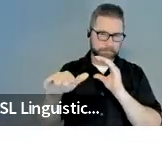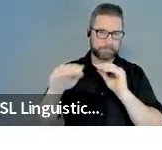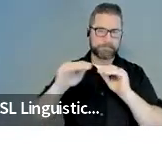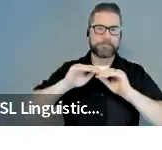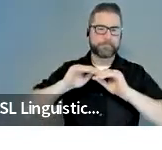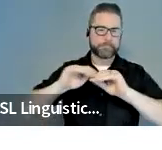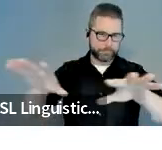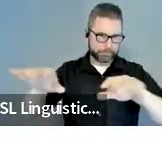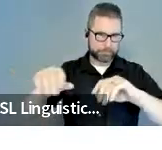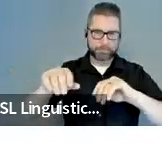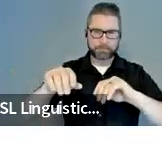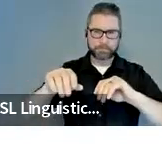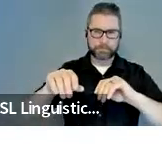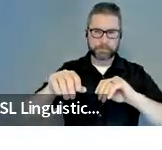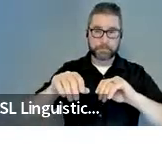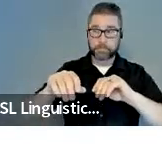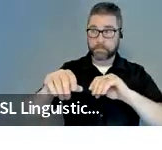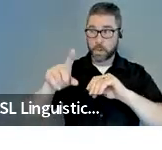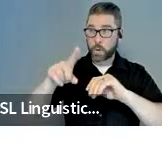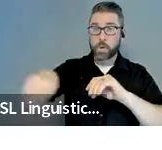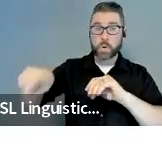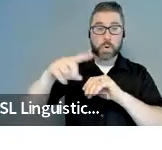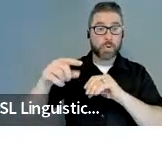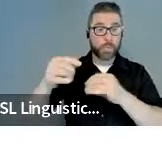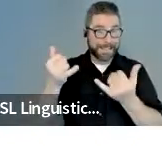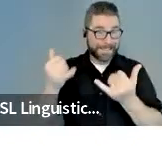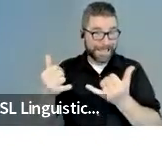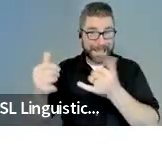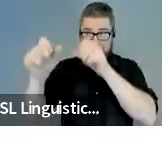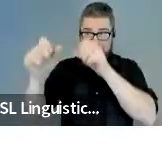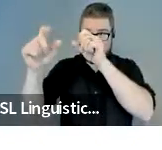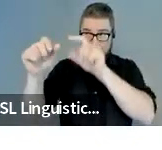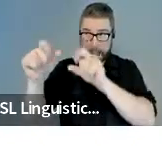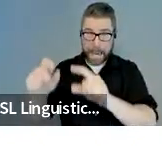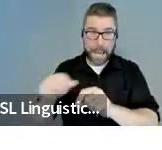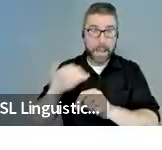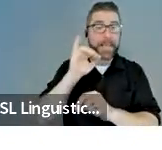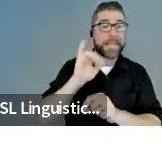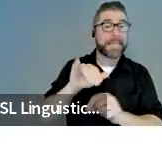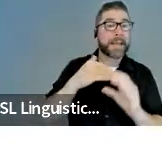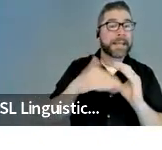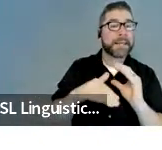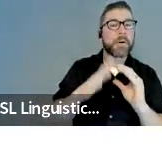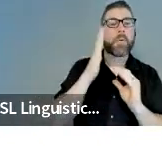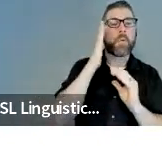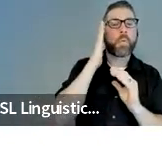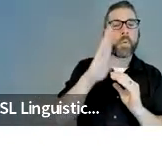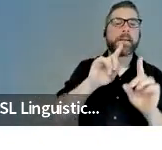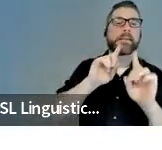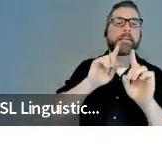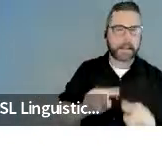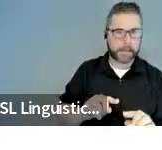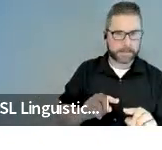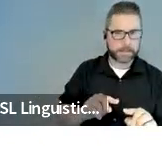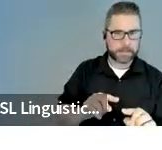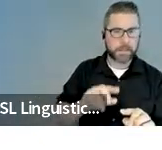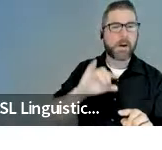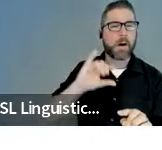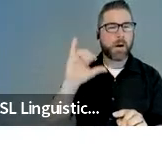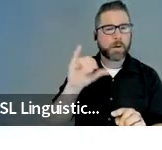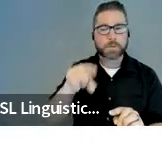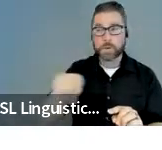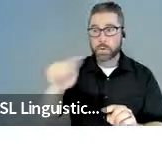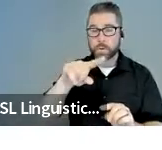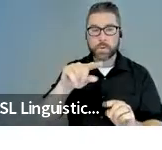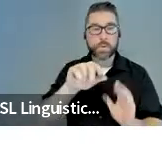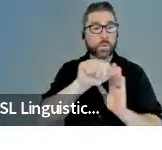the answers to the questions that you all proposed today. And then you'll also have an opportunity to see a draft of the agenda.